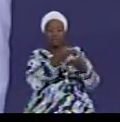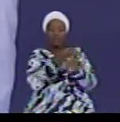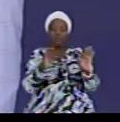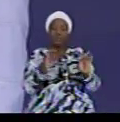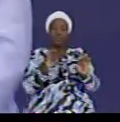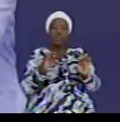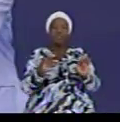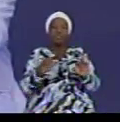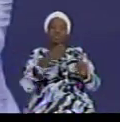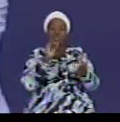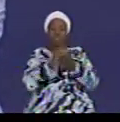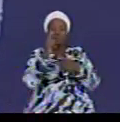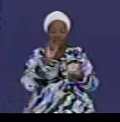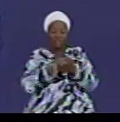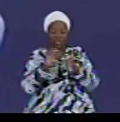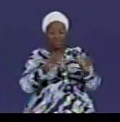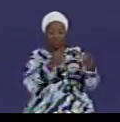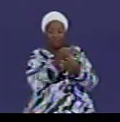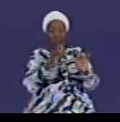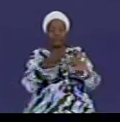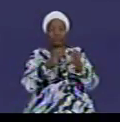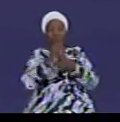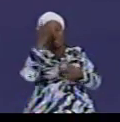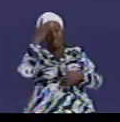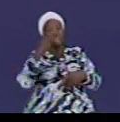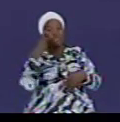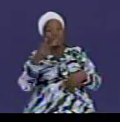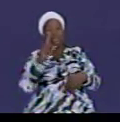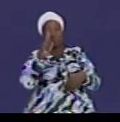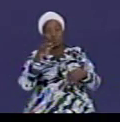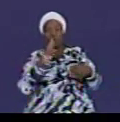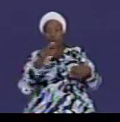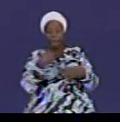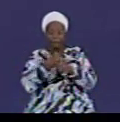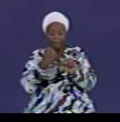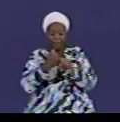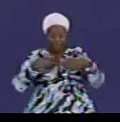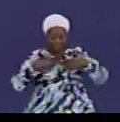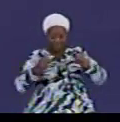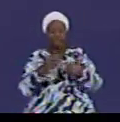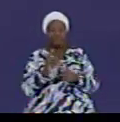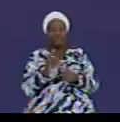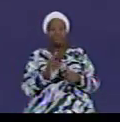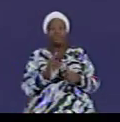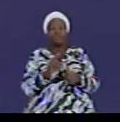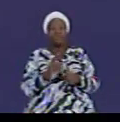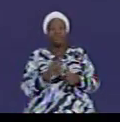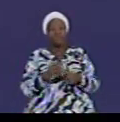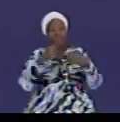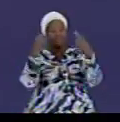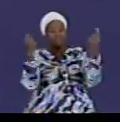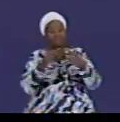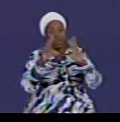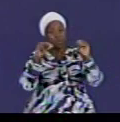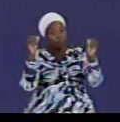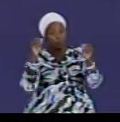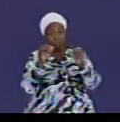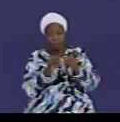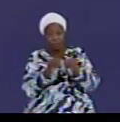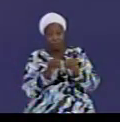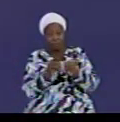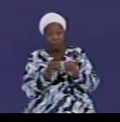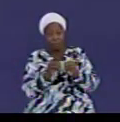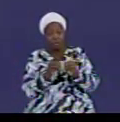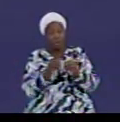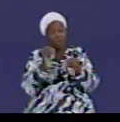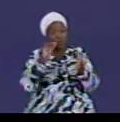free from that sickness. Behold, thou art made whole. Sin no more,